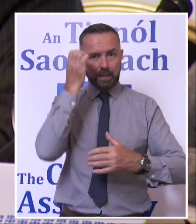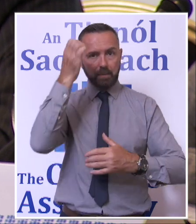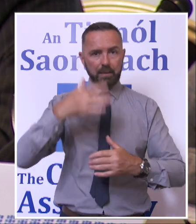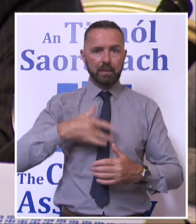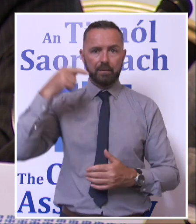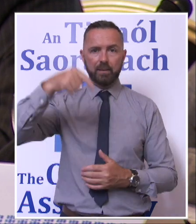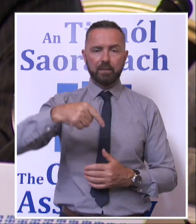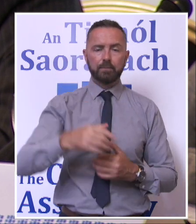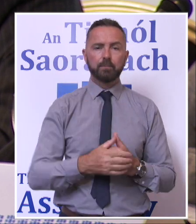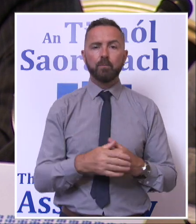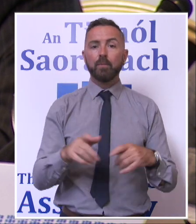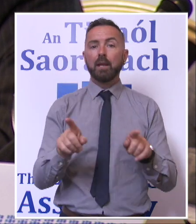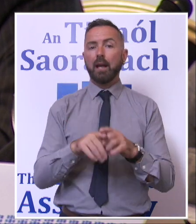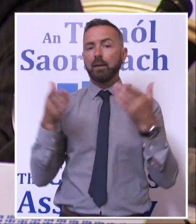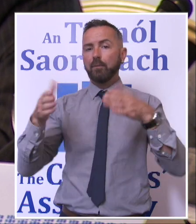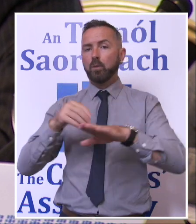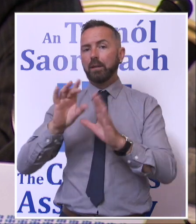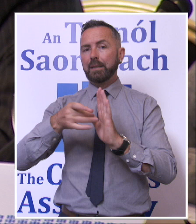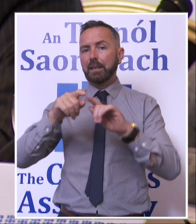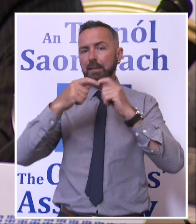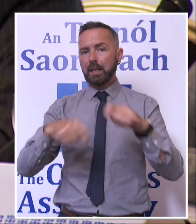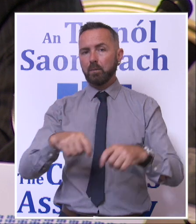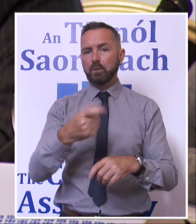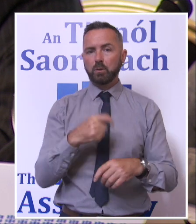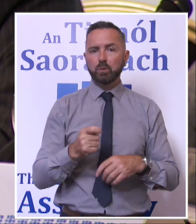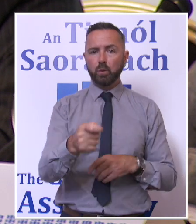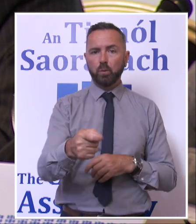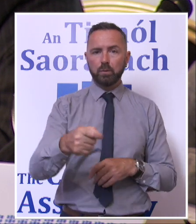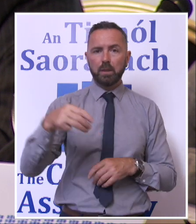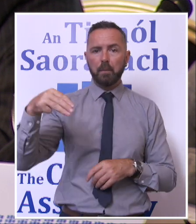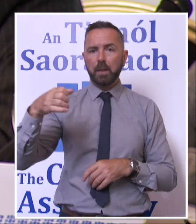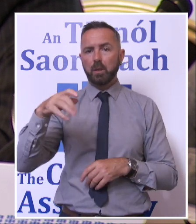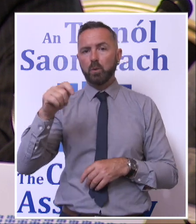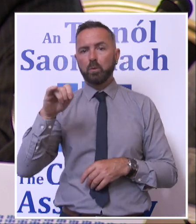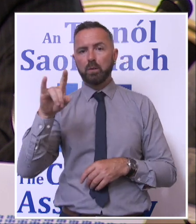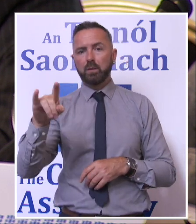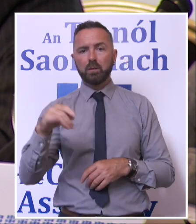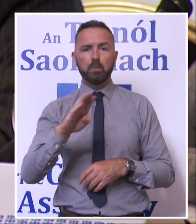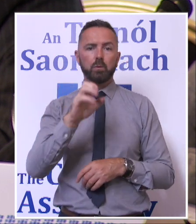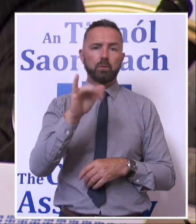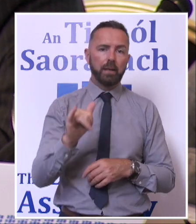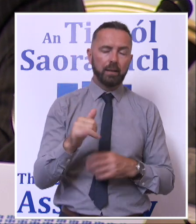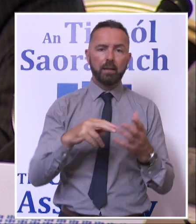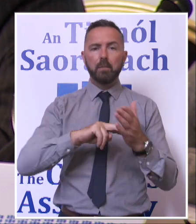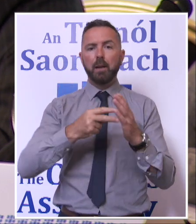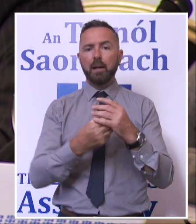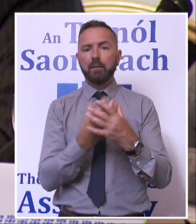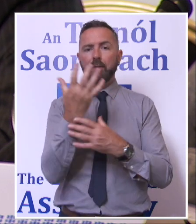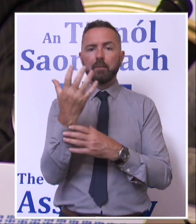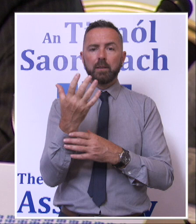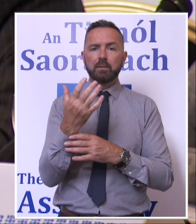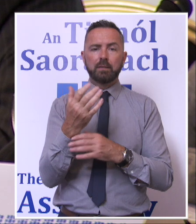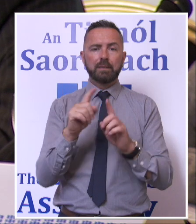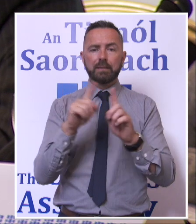also focusing on the key towns of Swords, Maynooth, Bray, planned developments in Donabate, Dunboyne, Leixlip